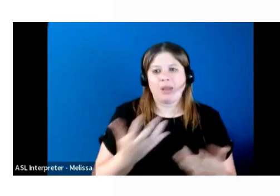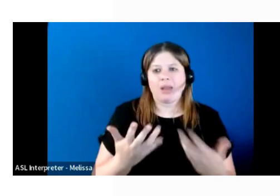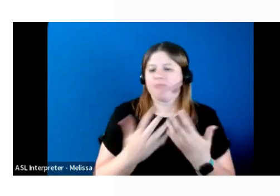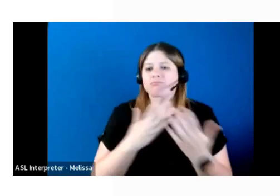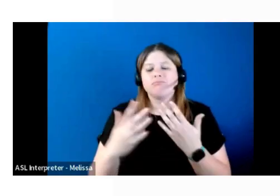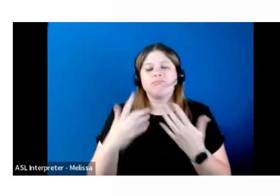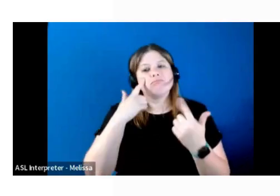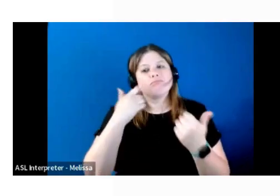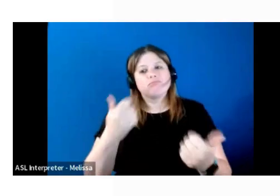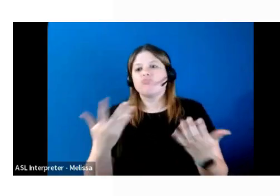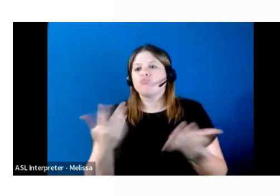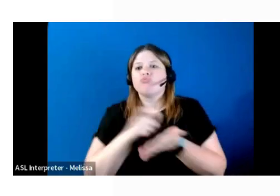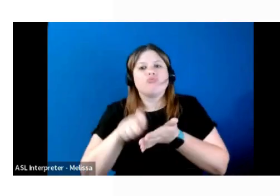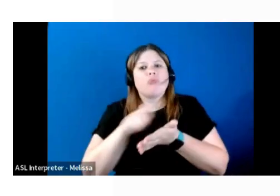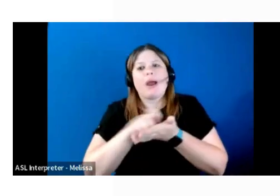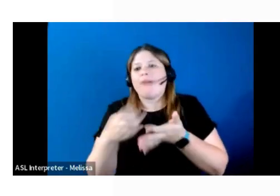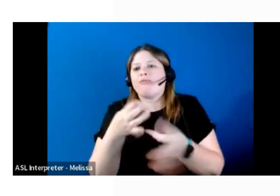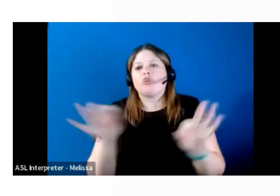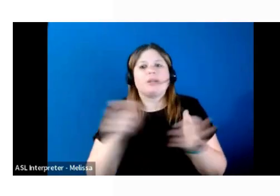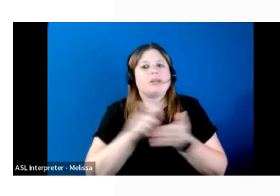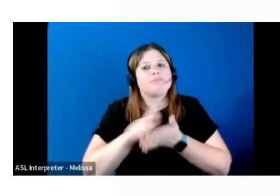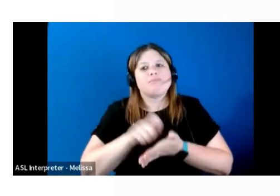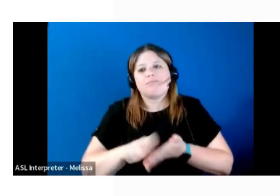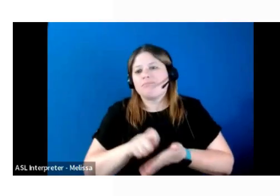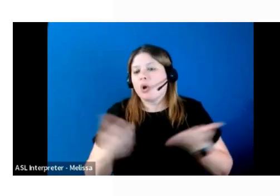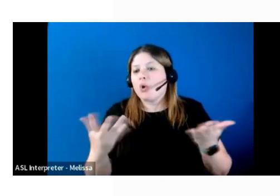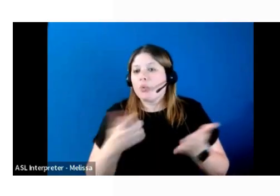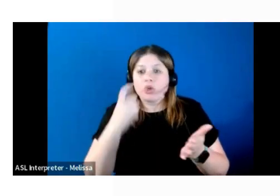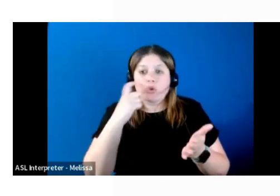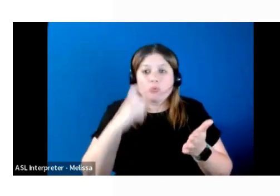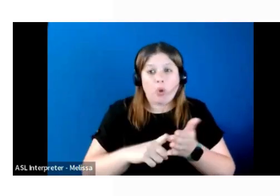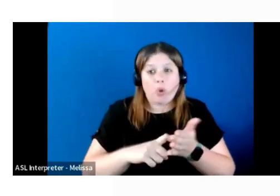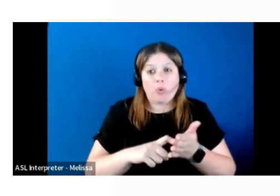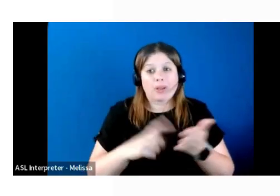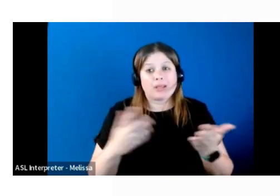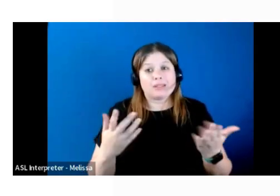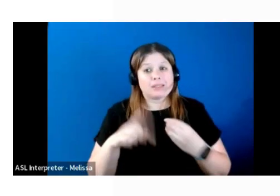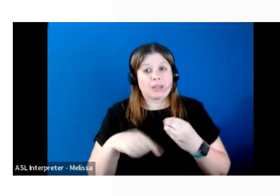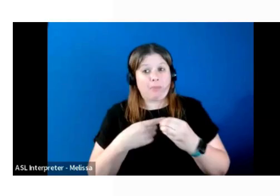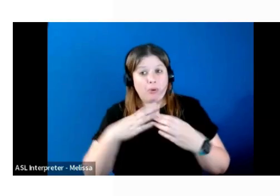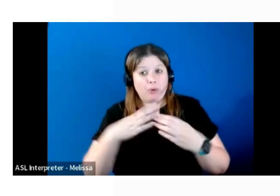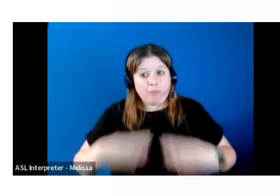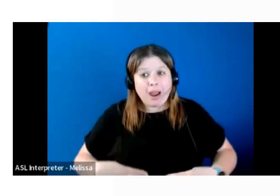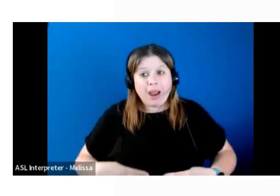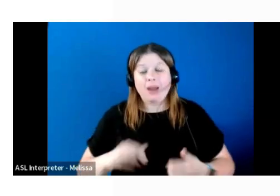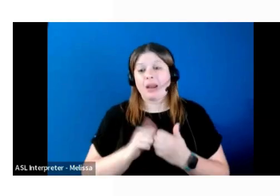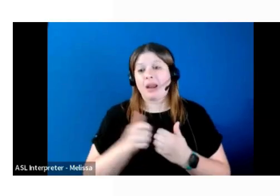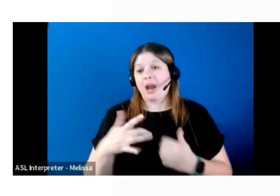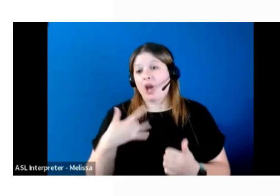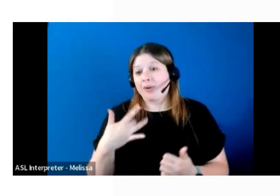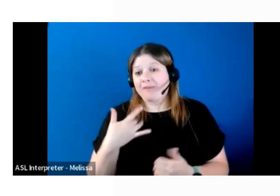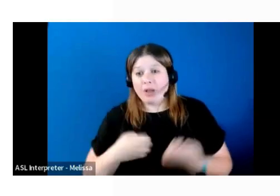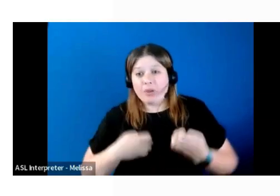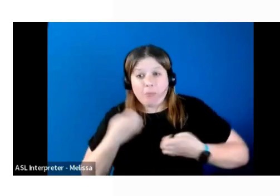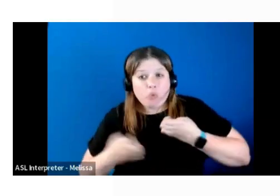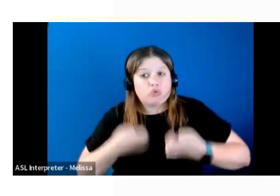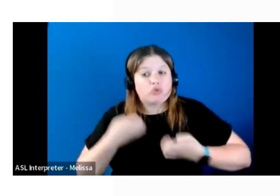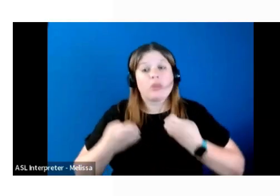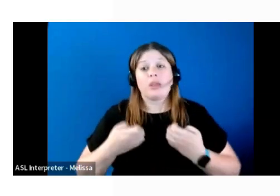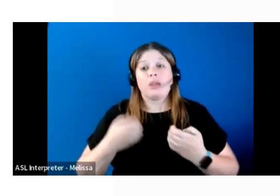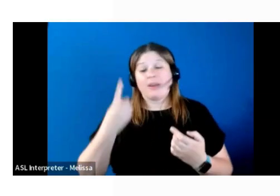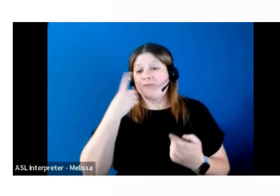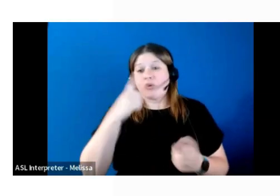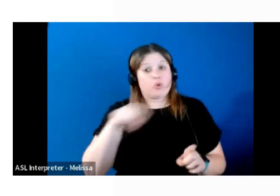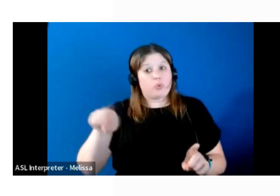what happened, what you noticed about your body, and how you felt emotionally. This is just for you. No one else has to read